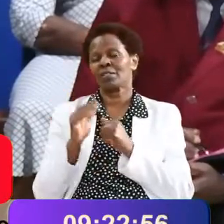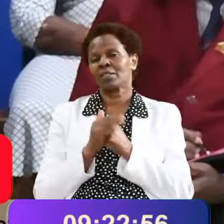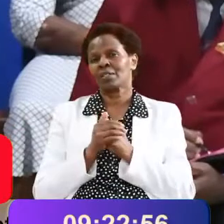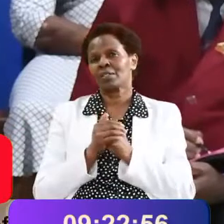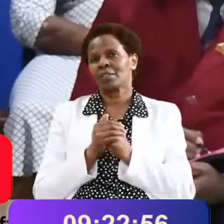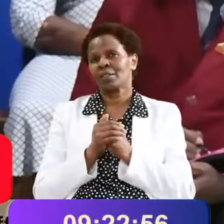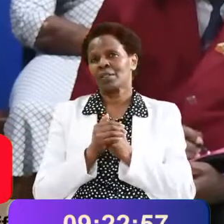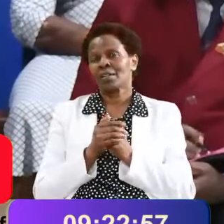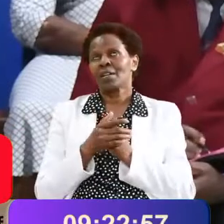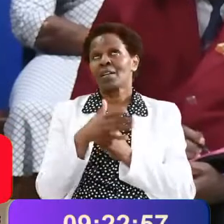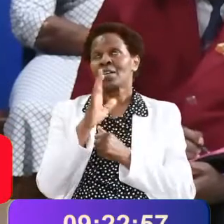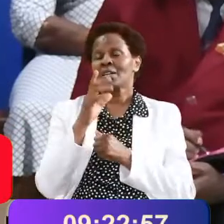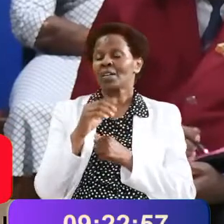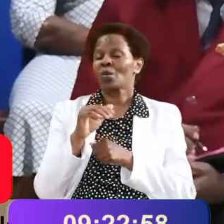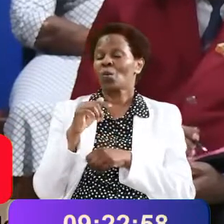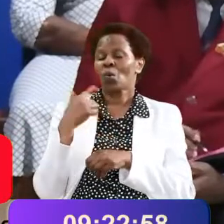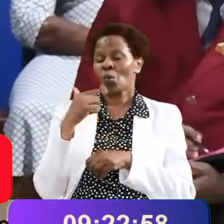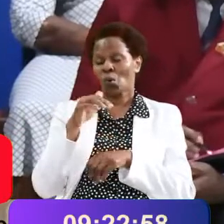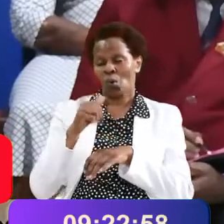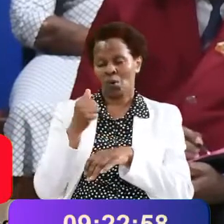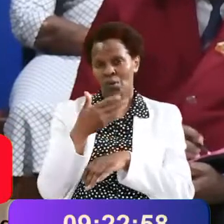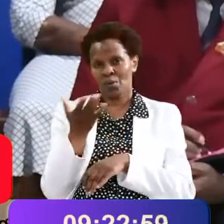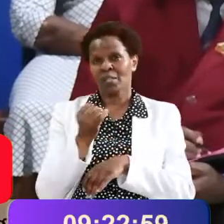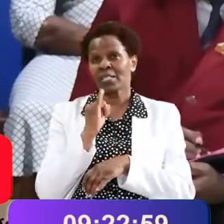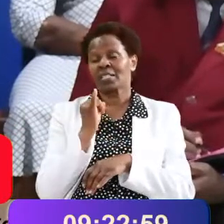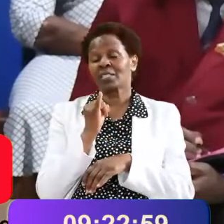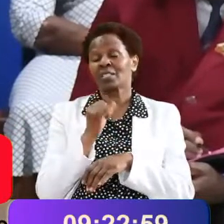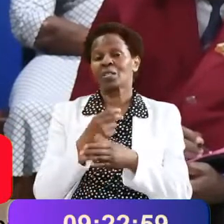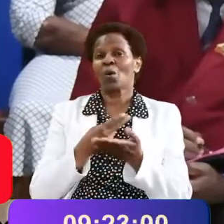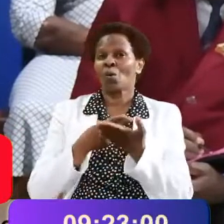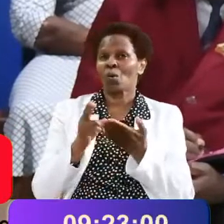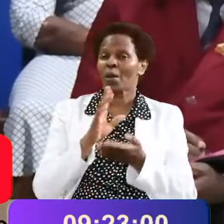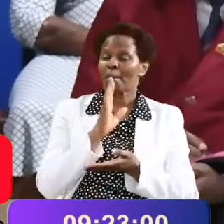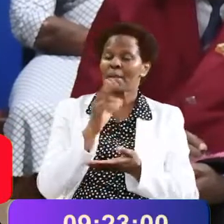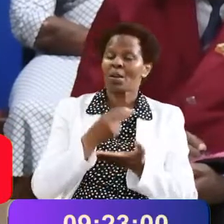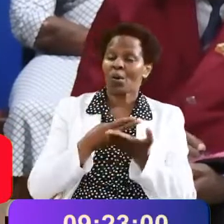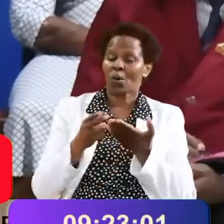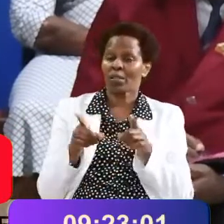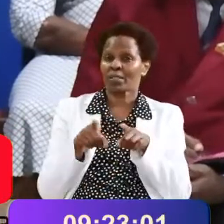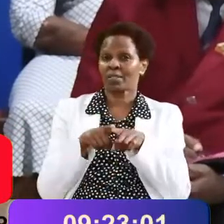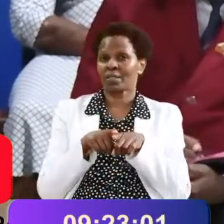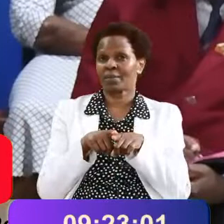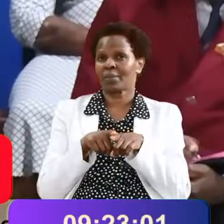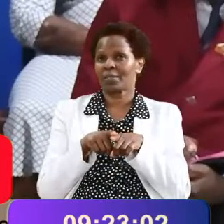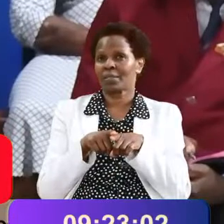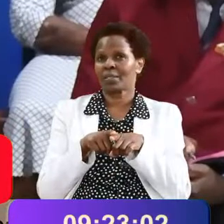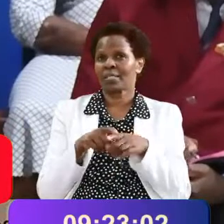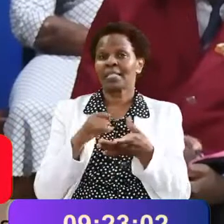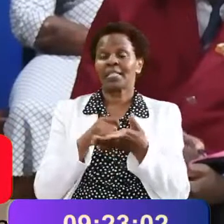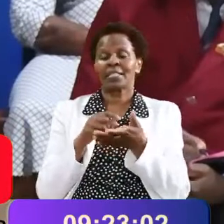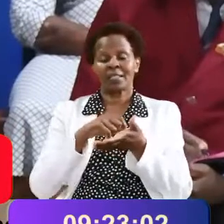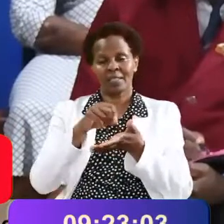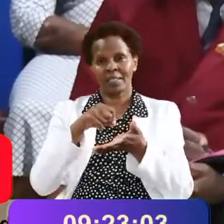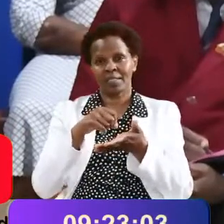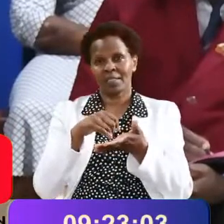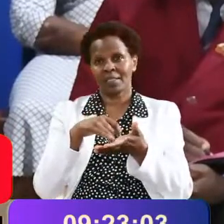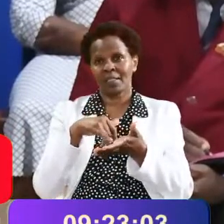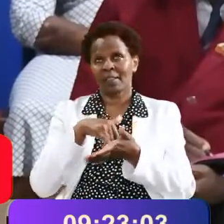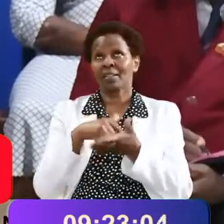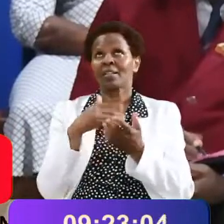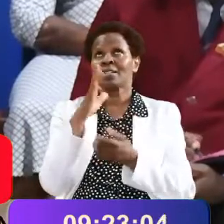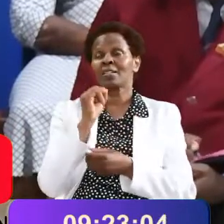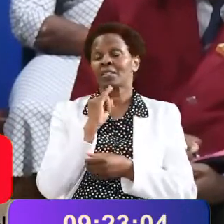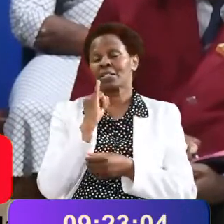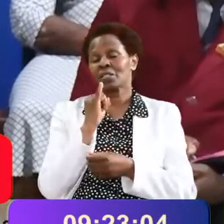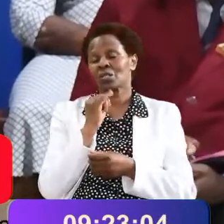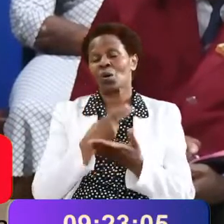as he who called you is holy, so be holy in all you do. For it is written, be holy because I am holy.